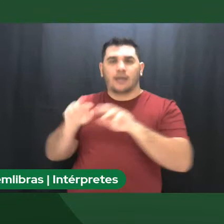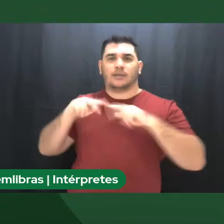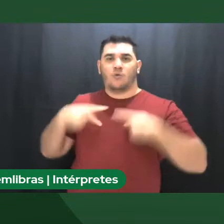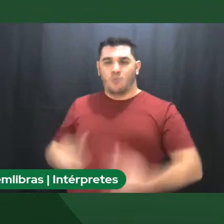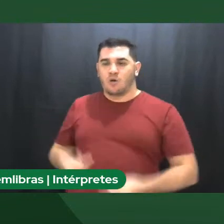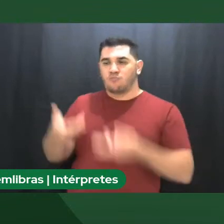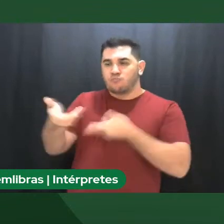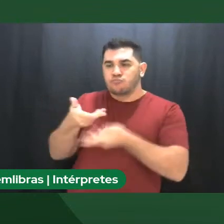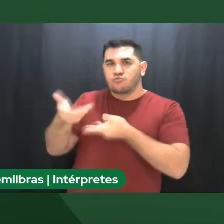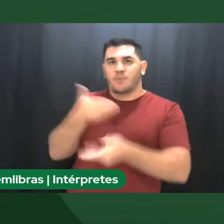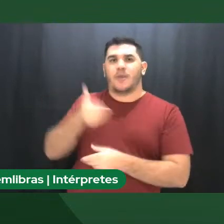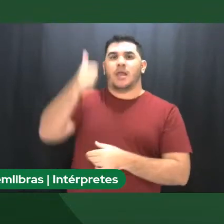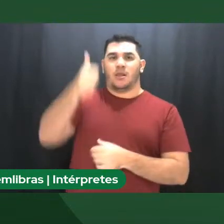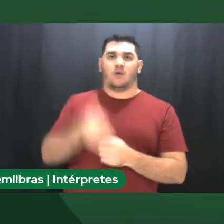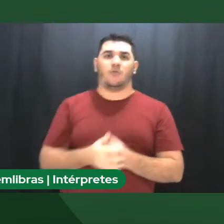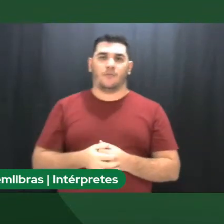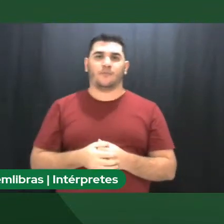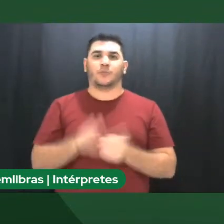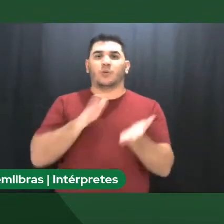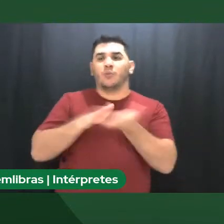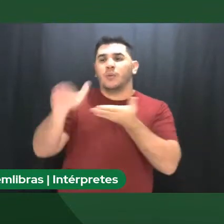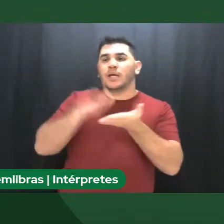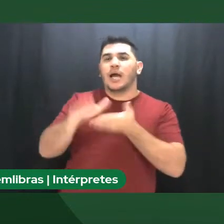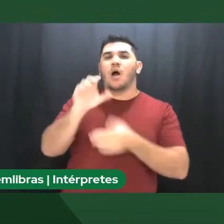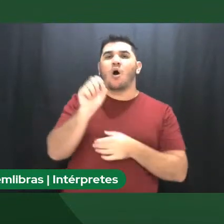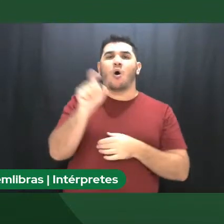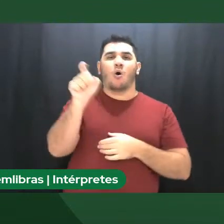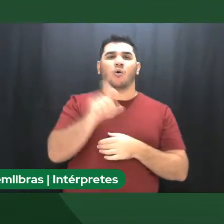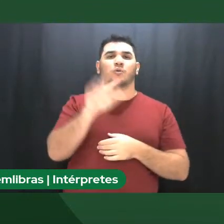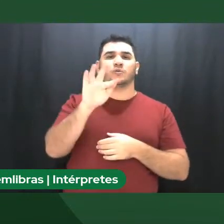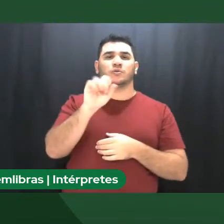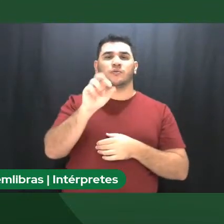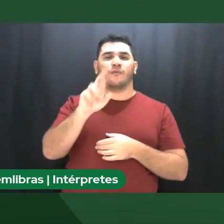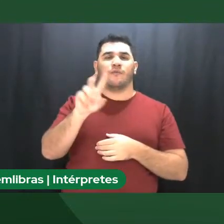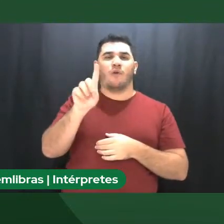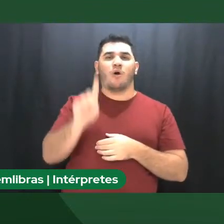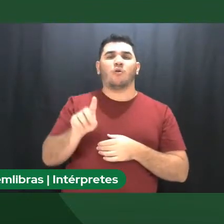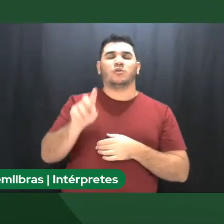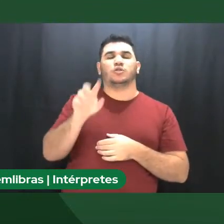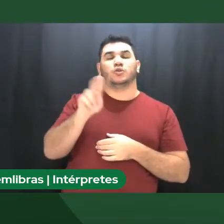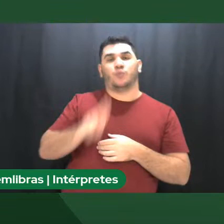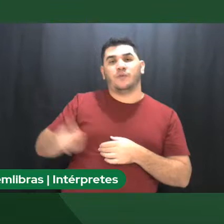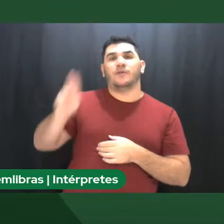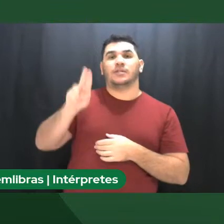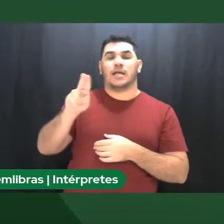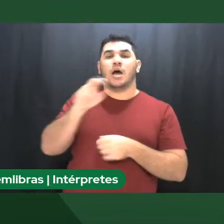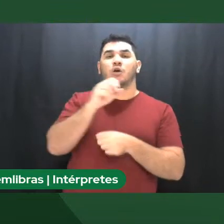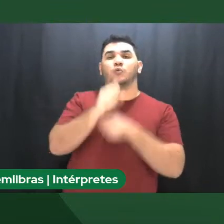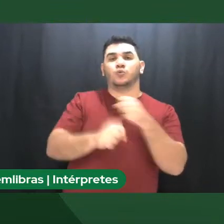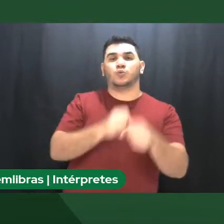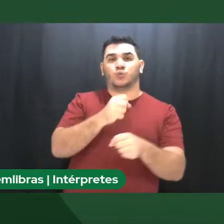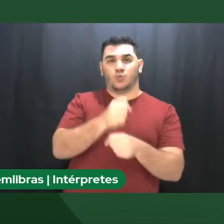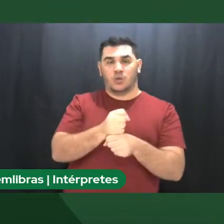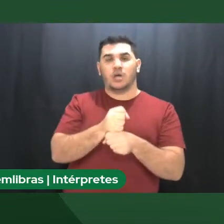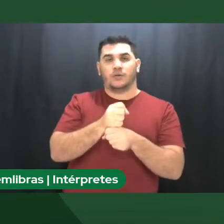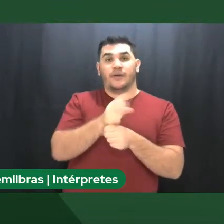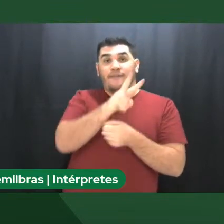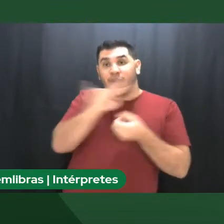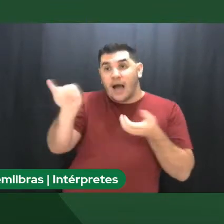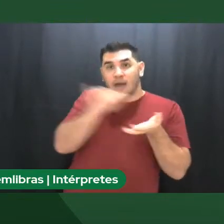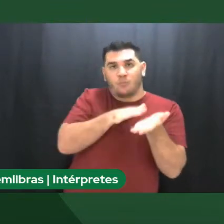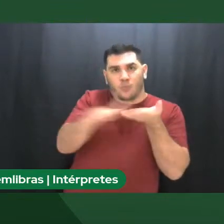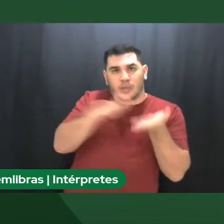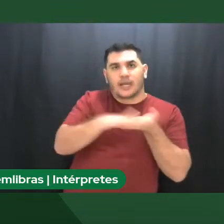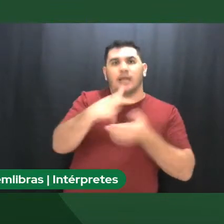touchscreen keyboards on mobile devices, dynamic carry slider for data exploration, and a patent for